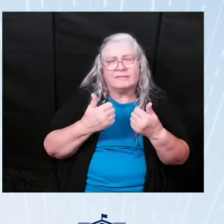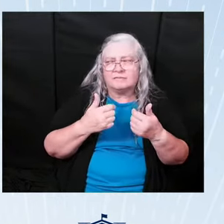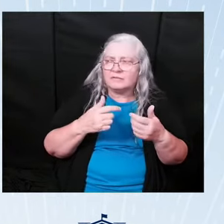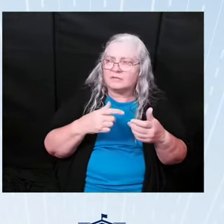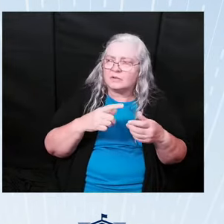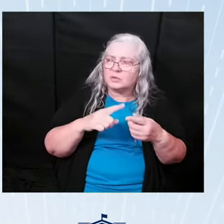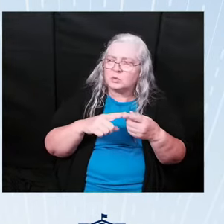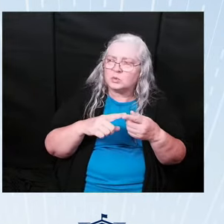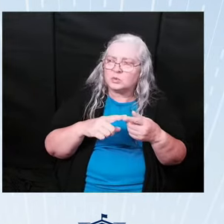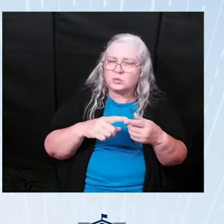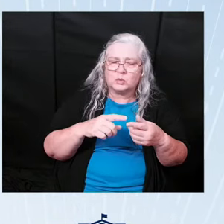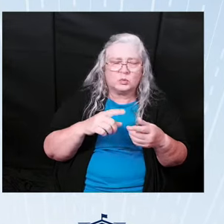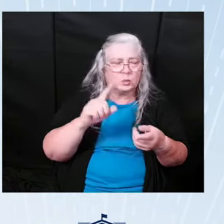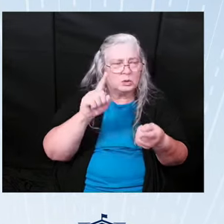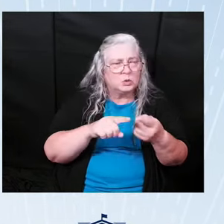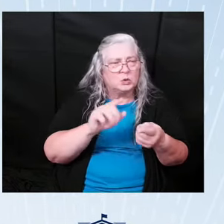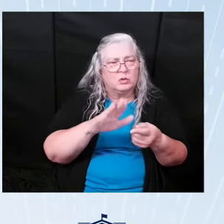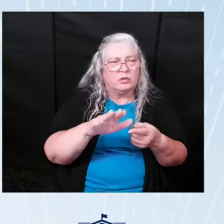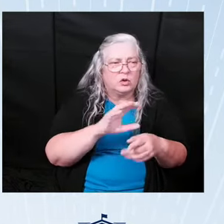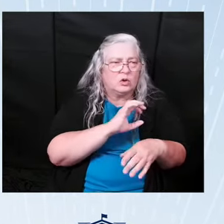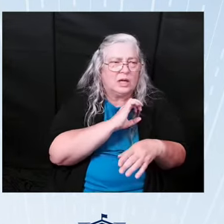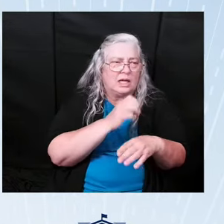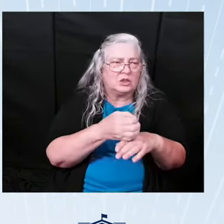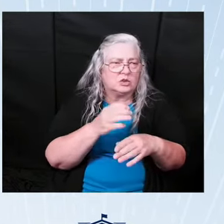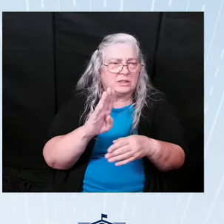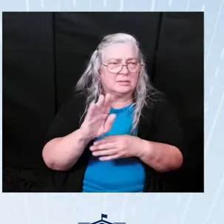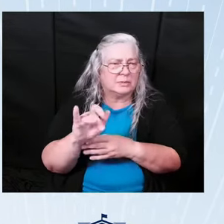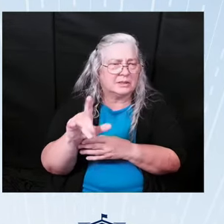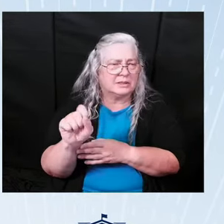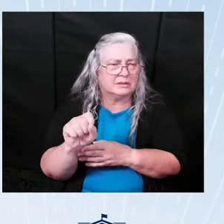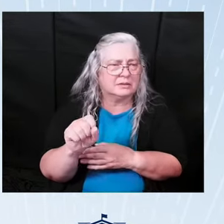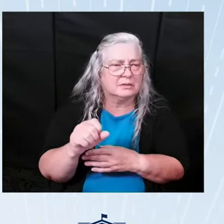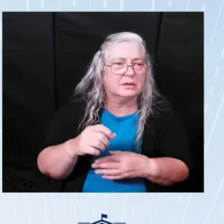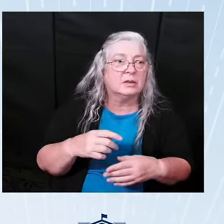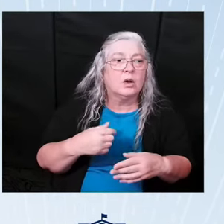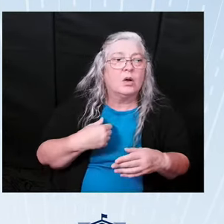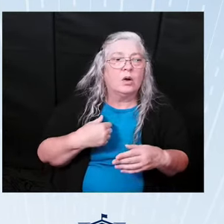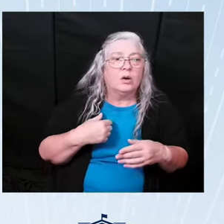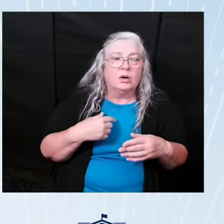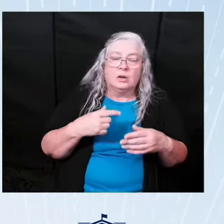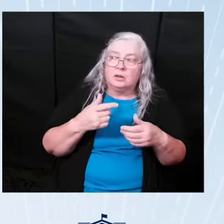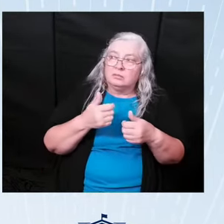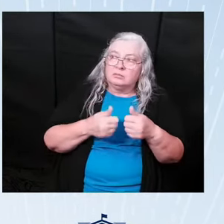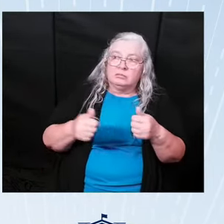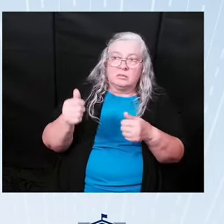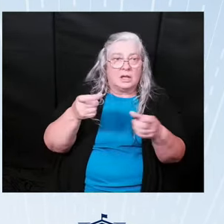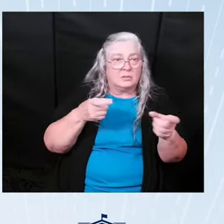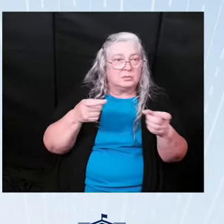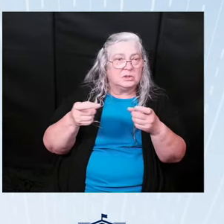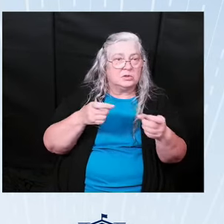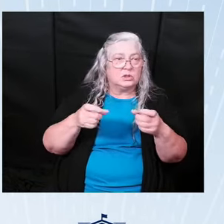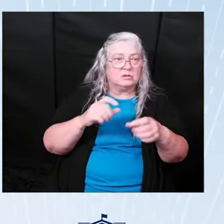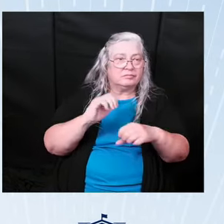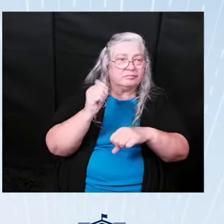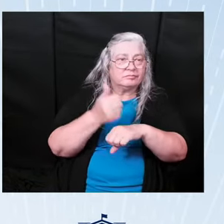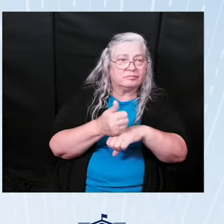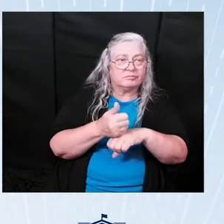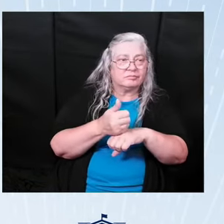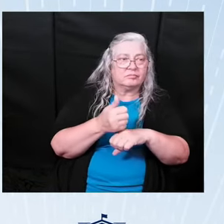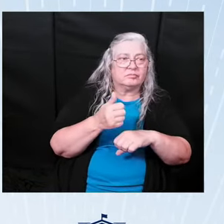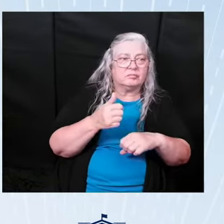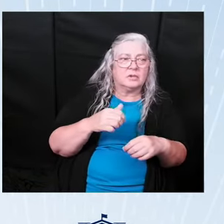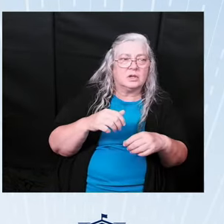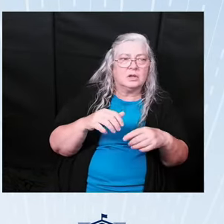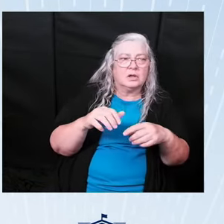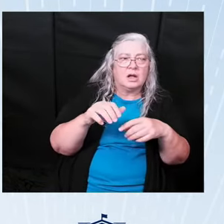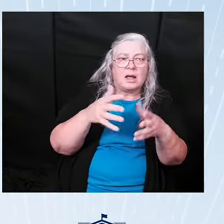American Climate Corps, a workforce training program and service initiative that I think is designed to do exactly what Ms. Lopez